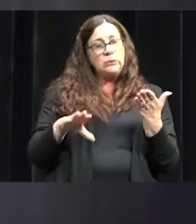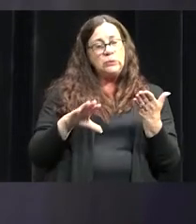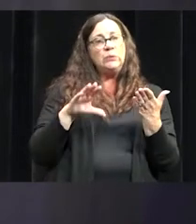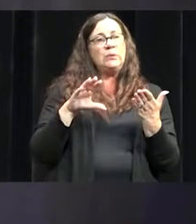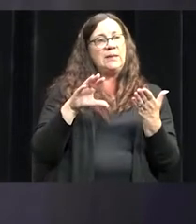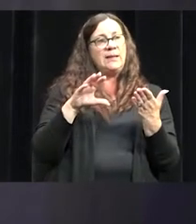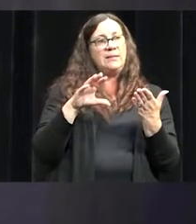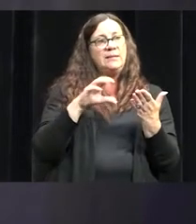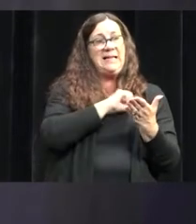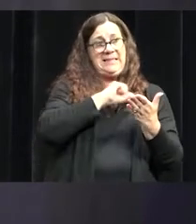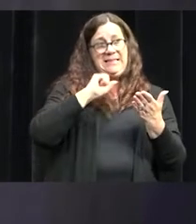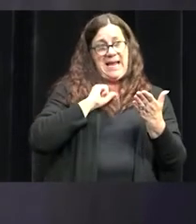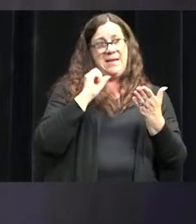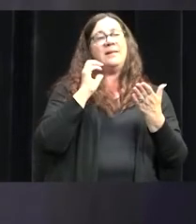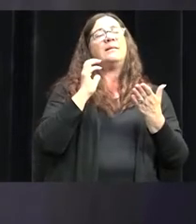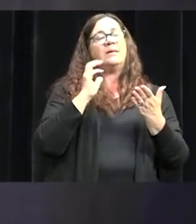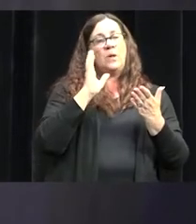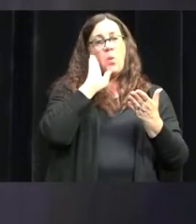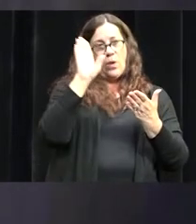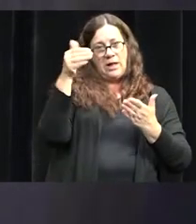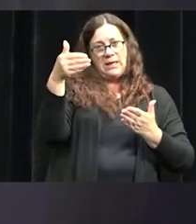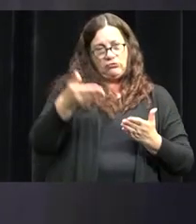last lecturer